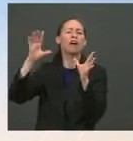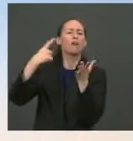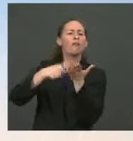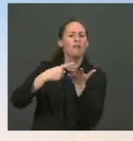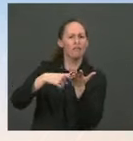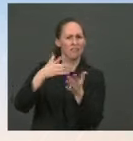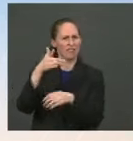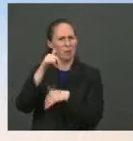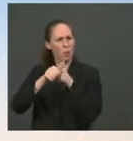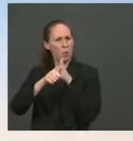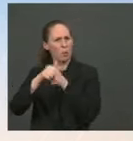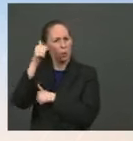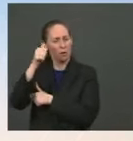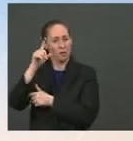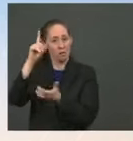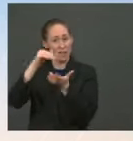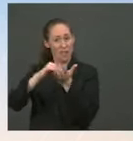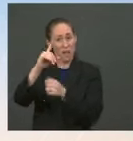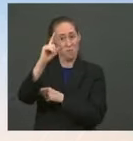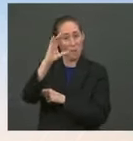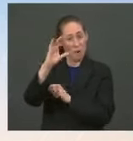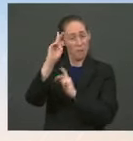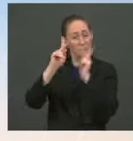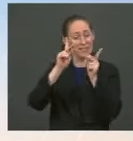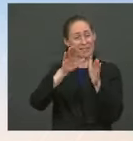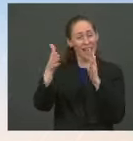1,100 people dying a day,